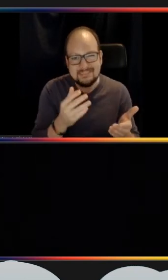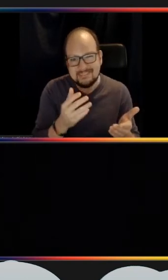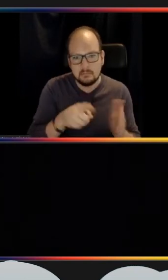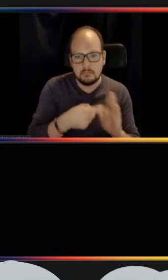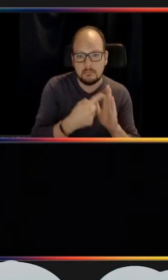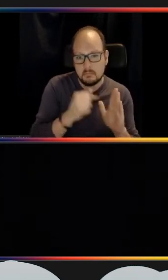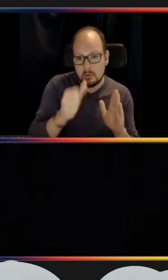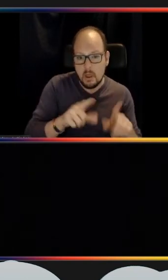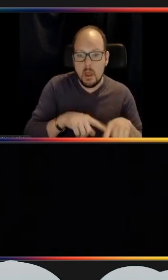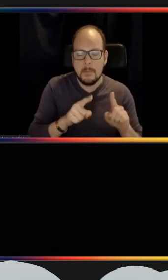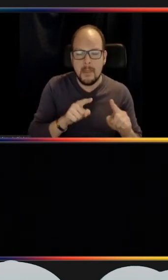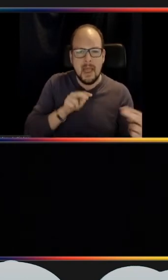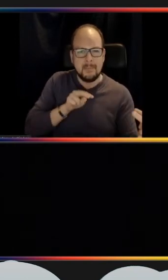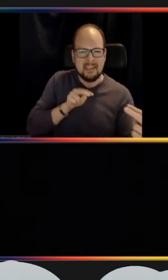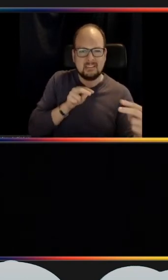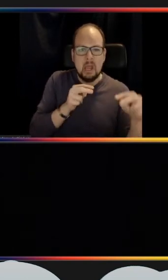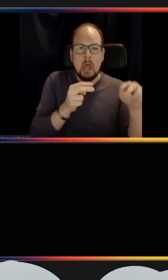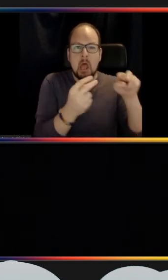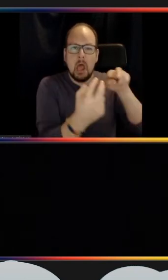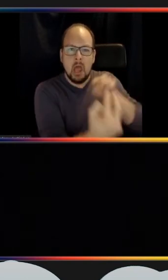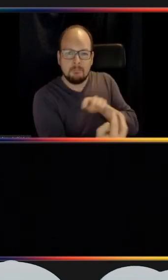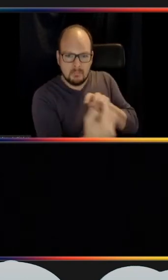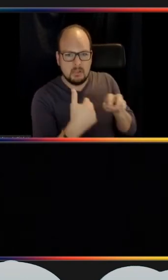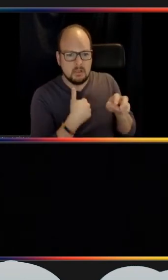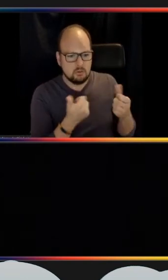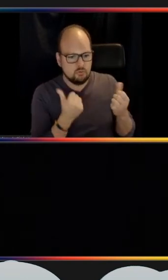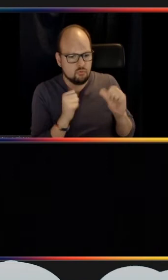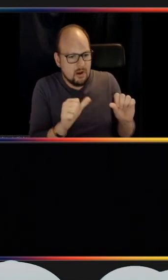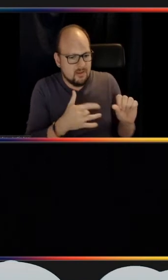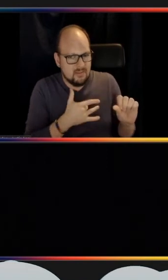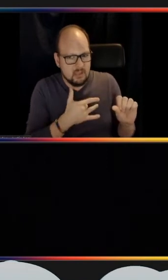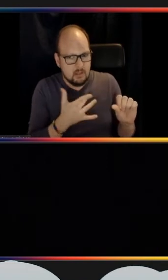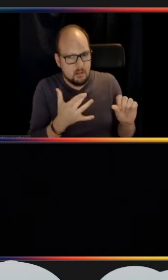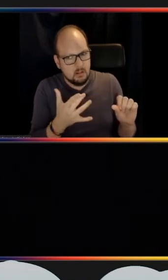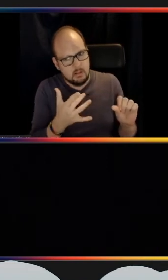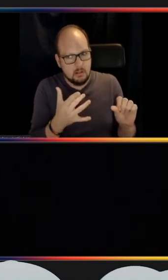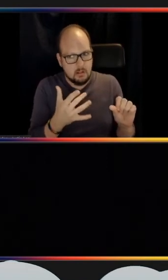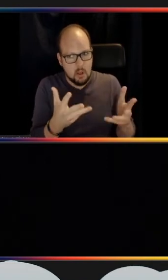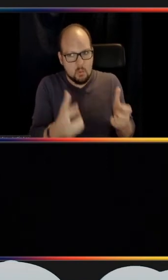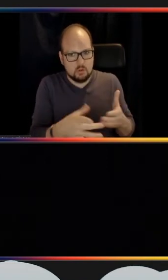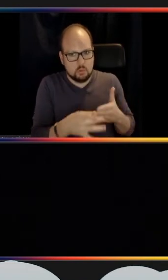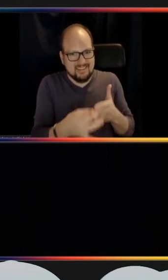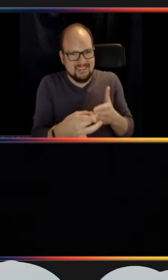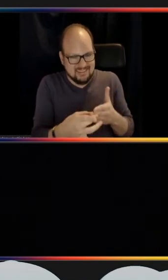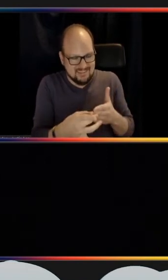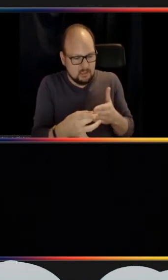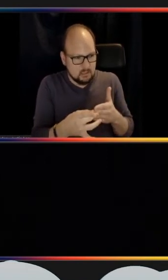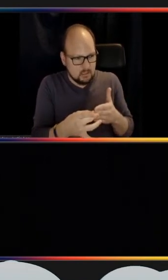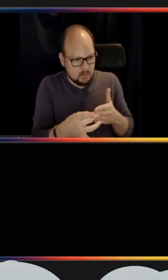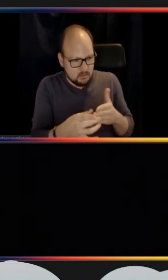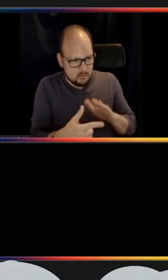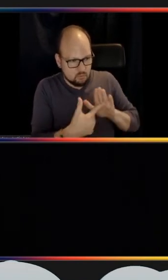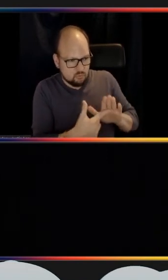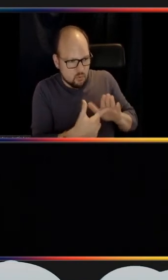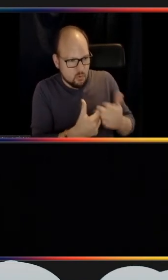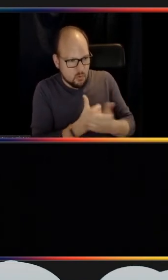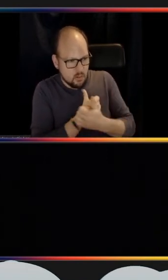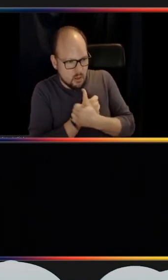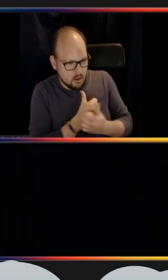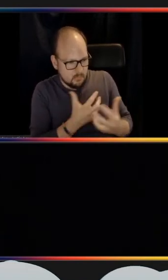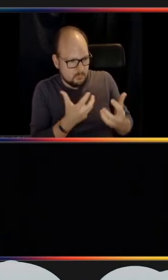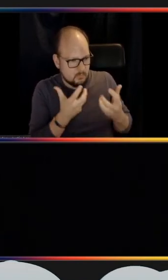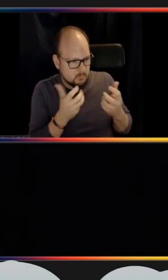from the other person and the idea of leading with love and trying to find common